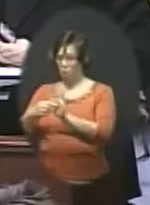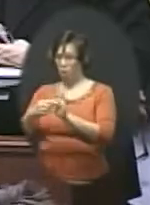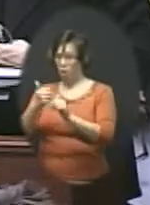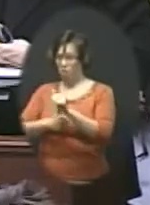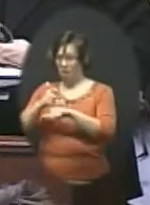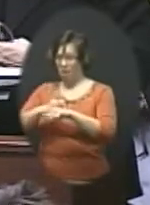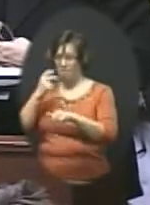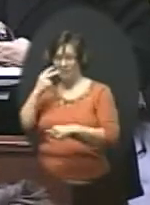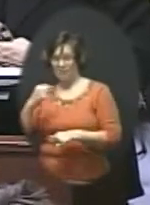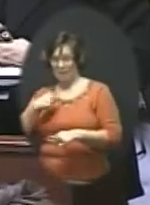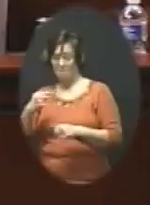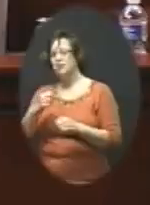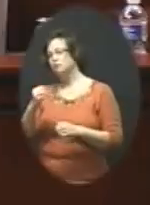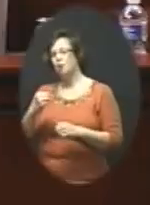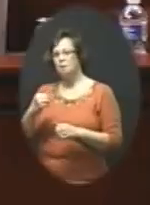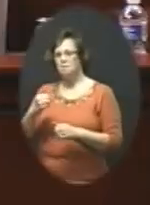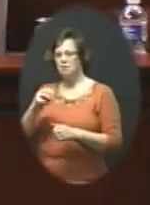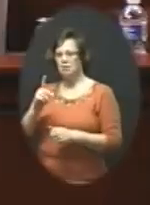So it.